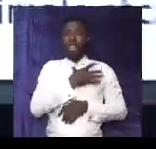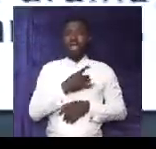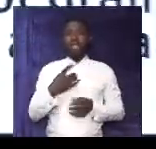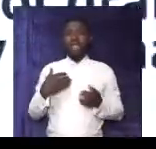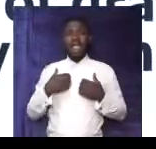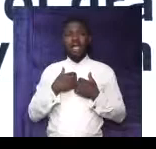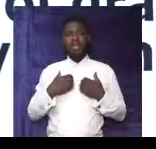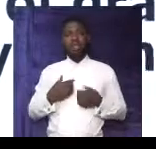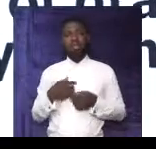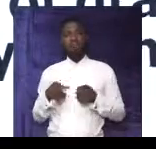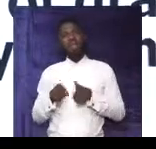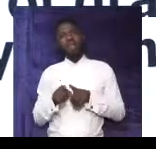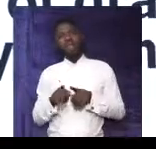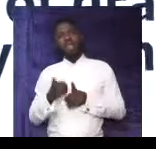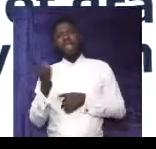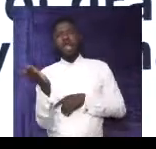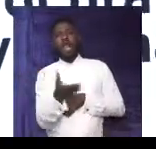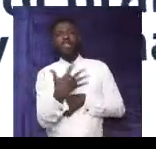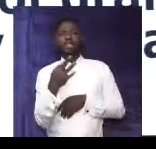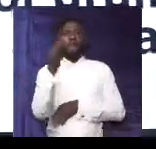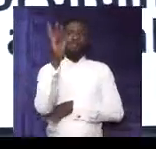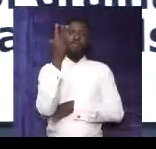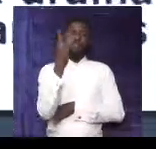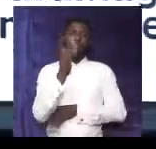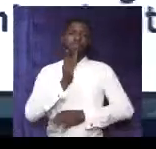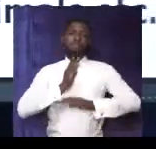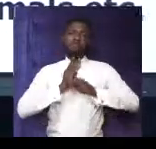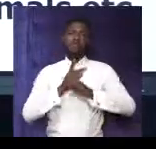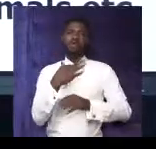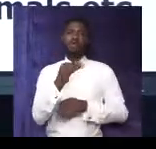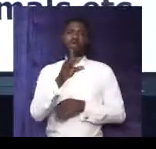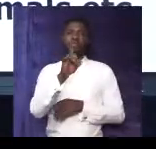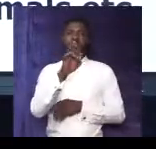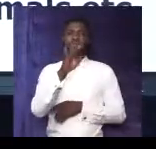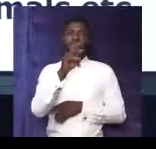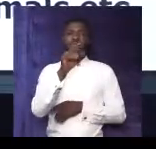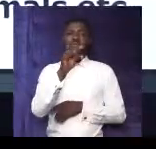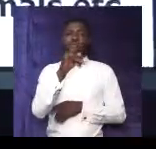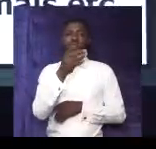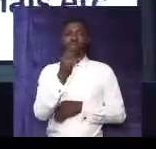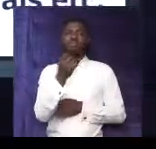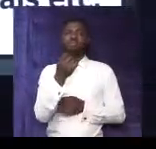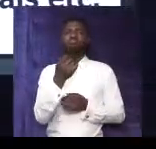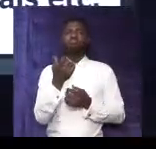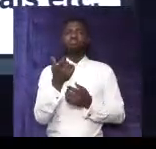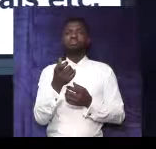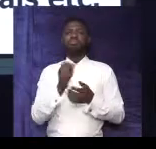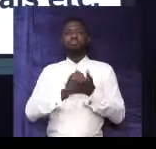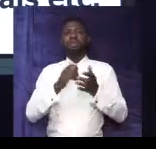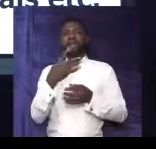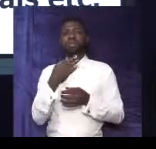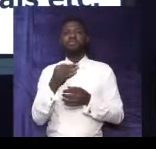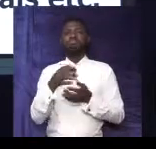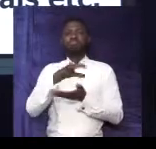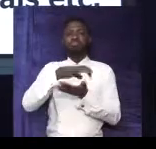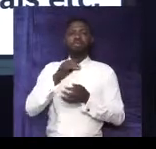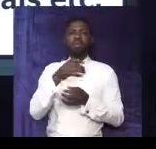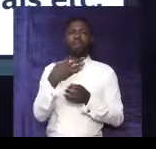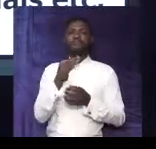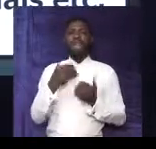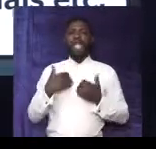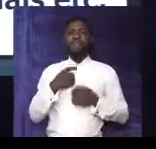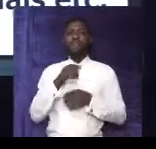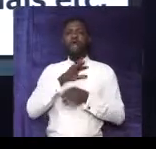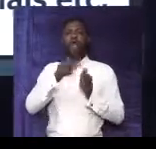and animals, like cutting of trees, blocking of drainages, overgrazing by animals.